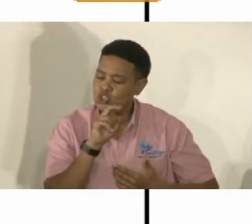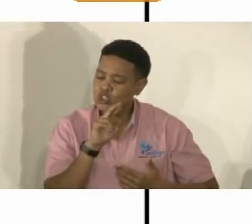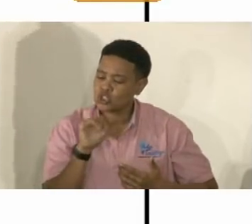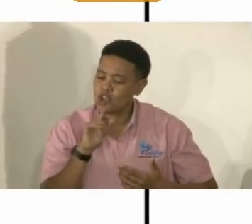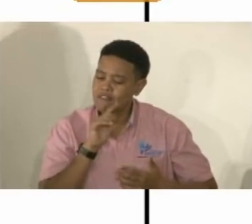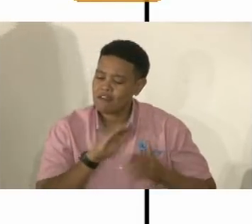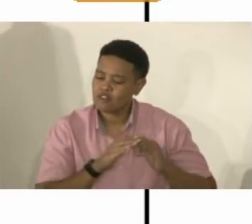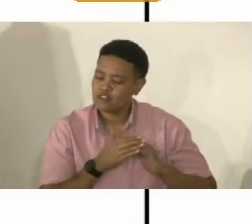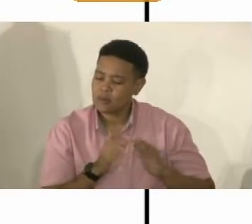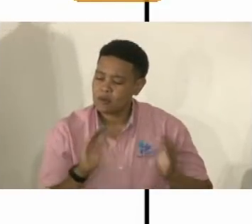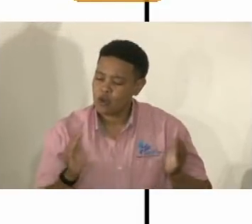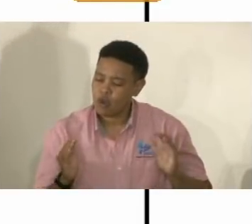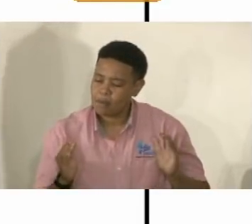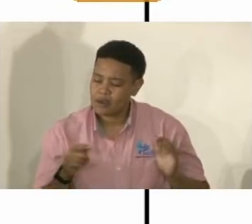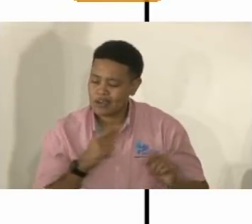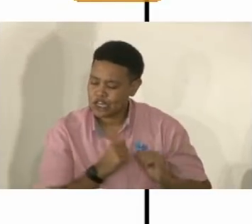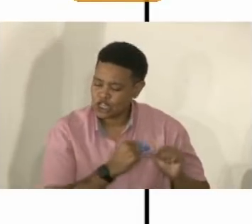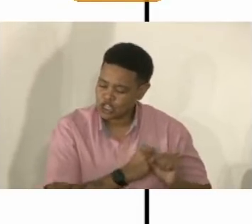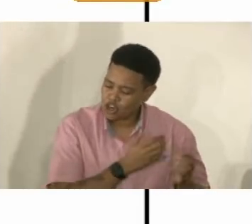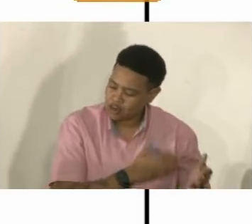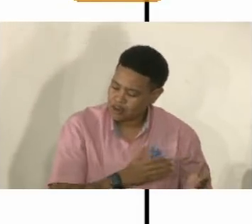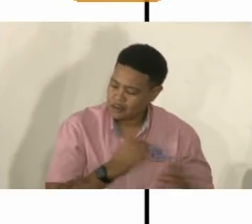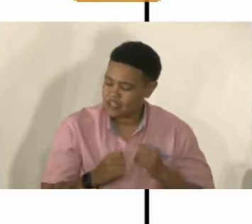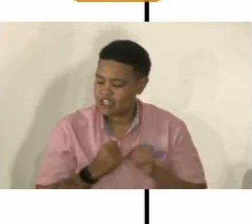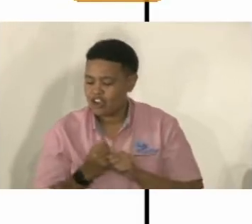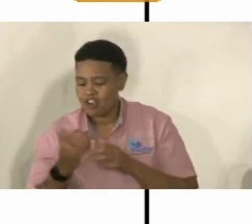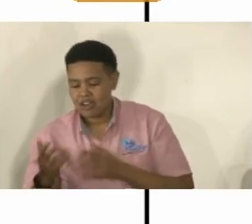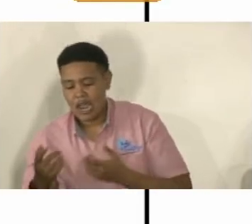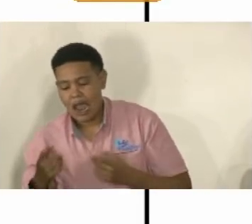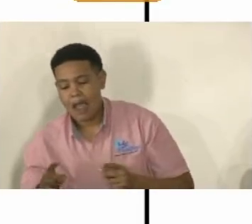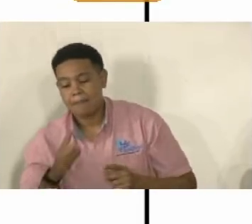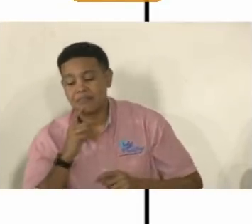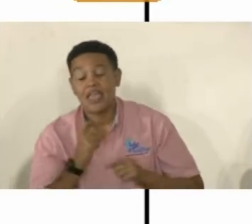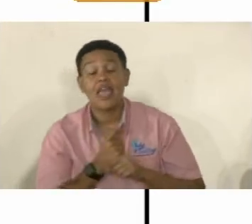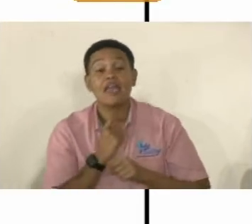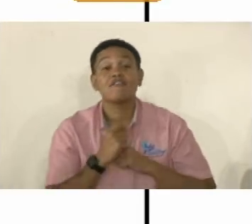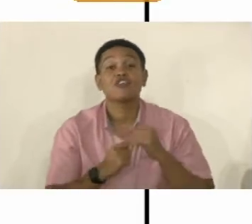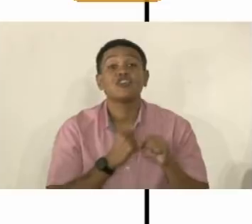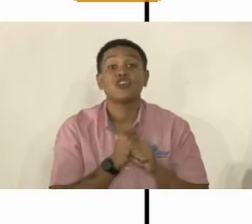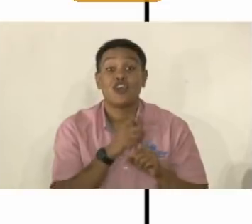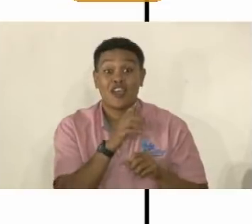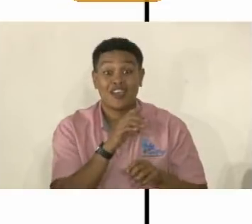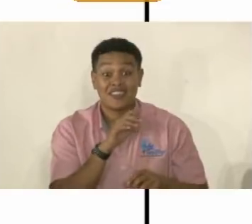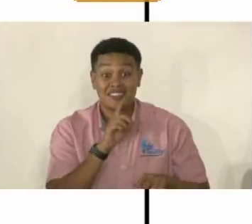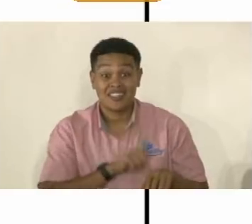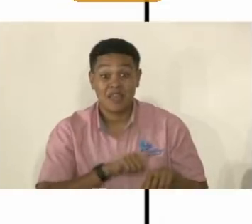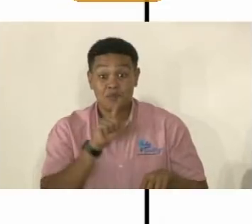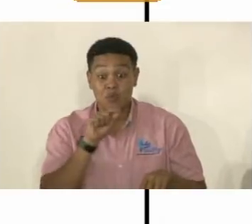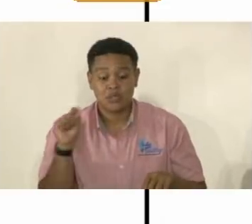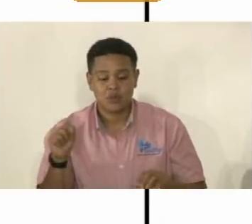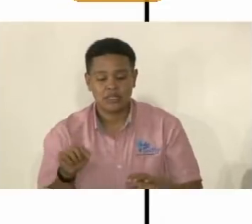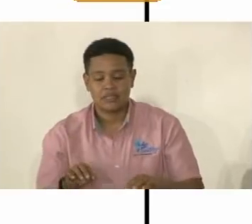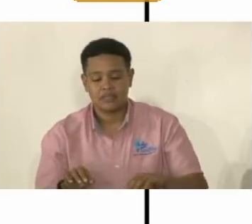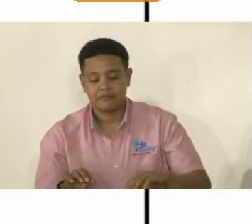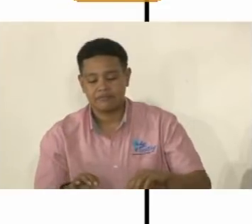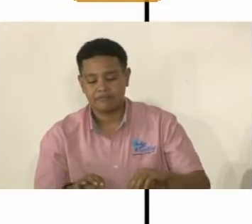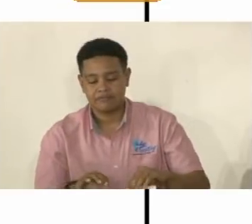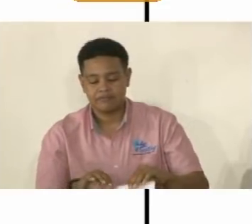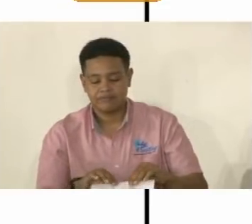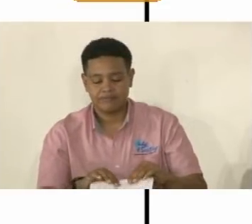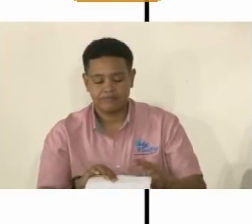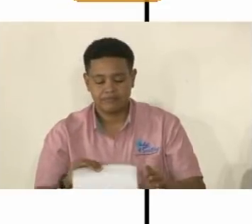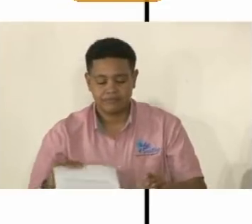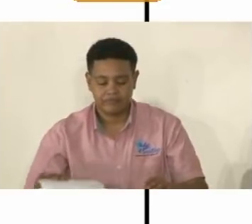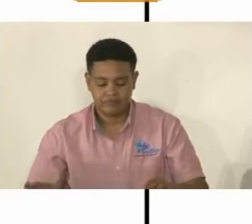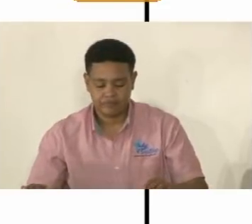comparing year end to year end. The year end figure at 2020, which is the most recent Economics and Social